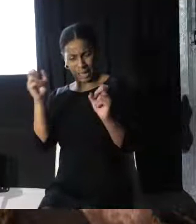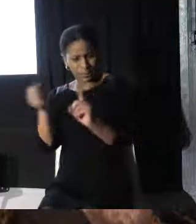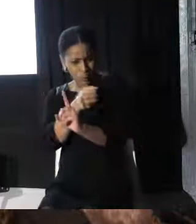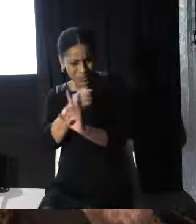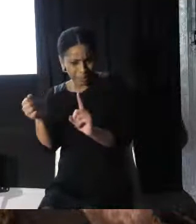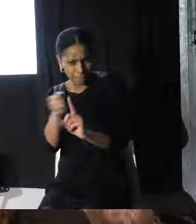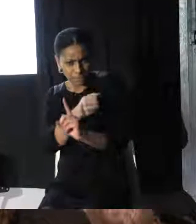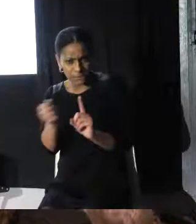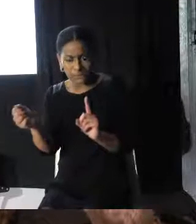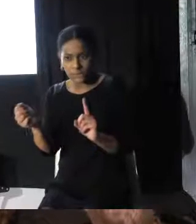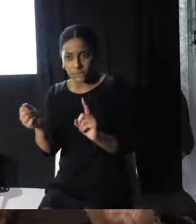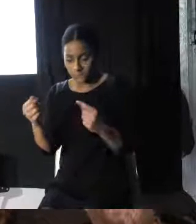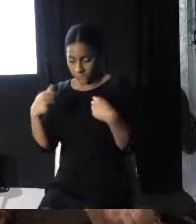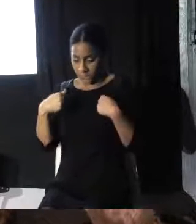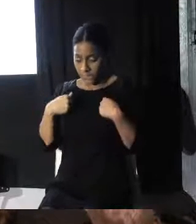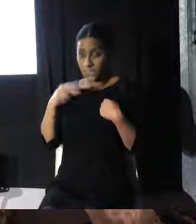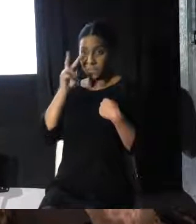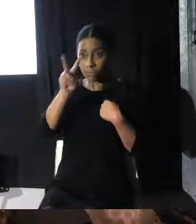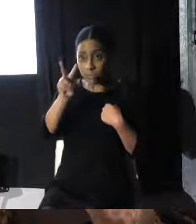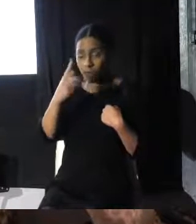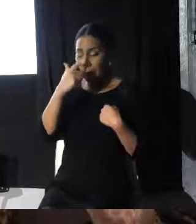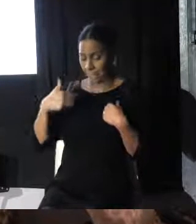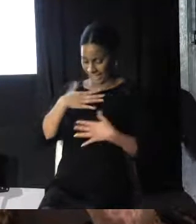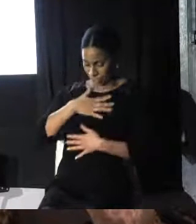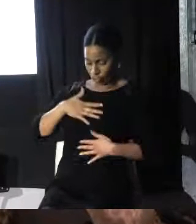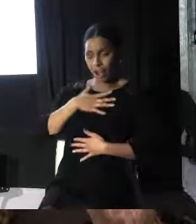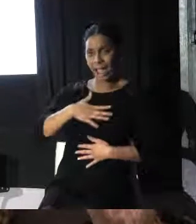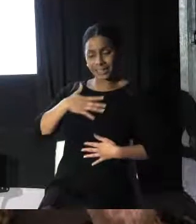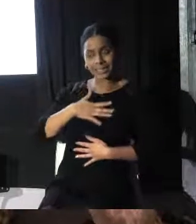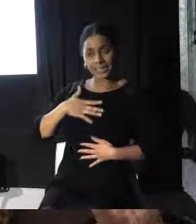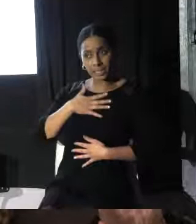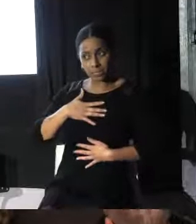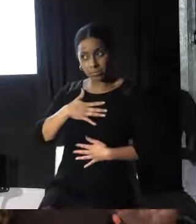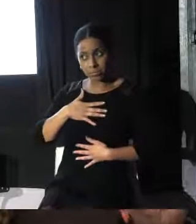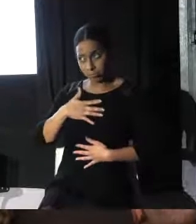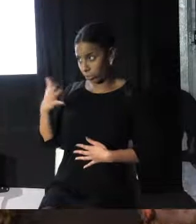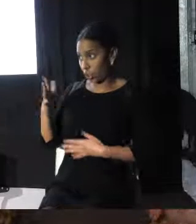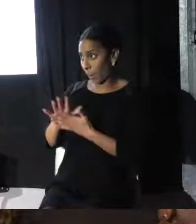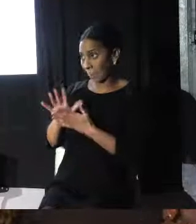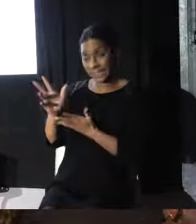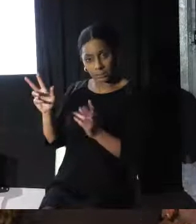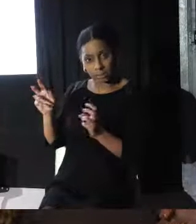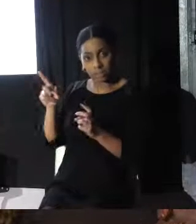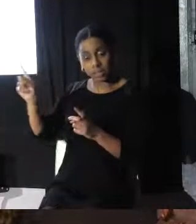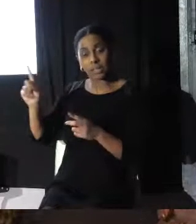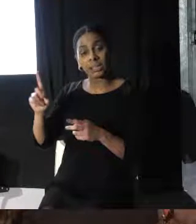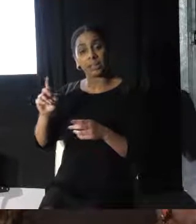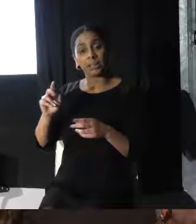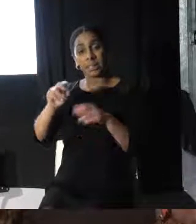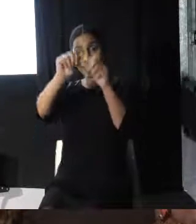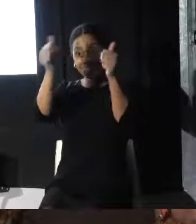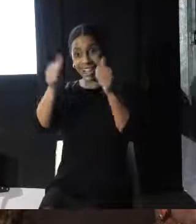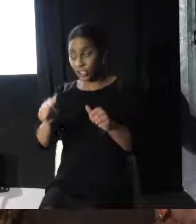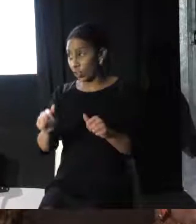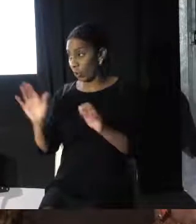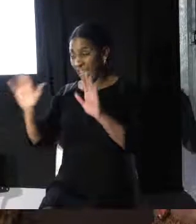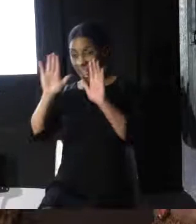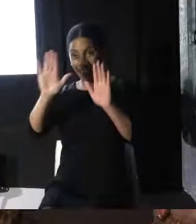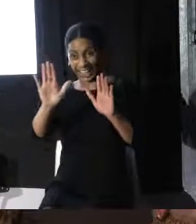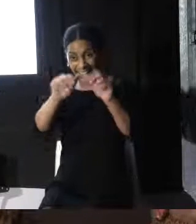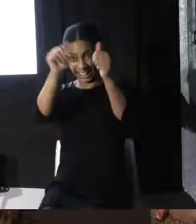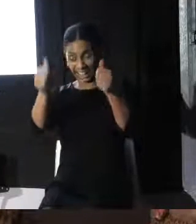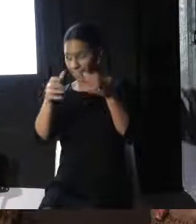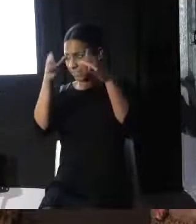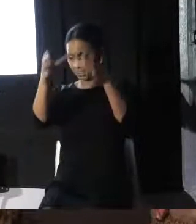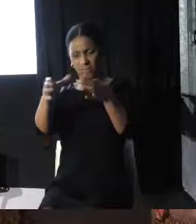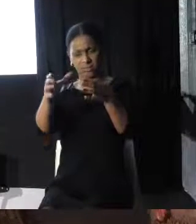the sight of a person likely to be distressed by it. That leaving a statue up and not doing anything